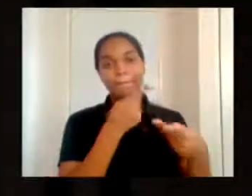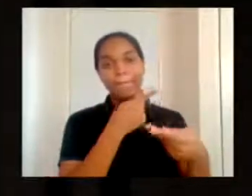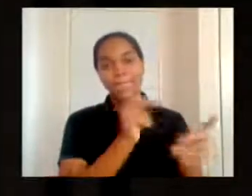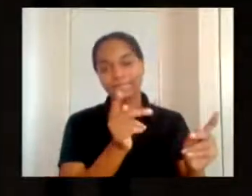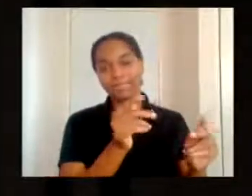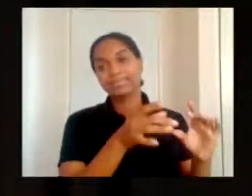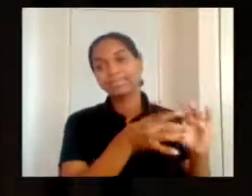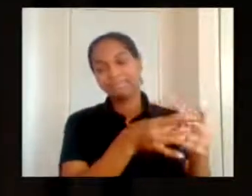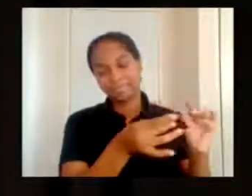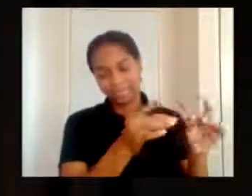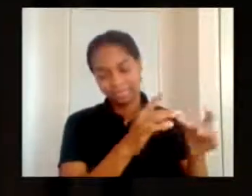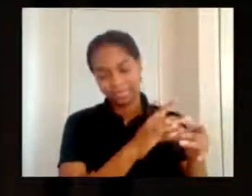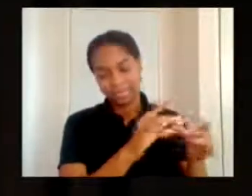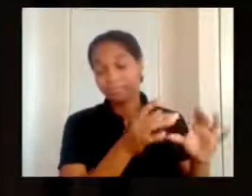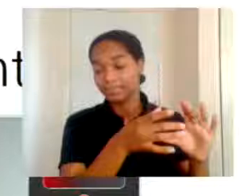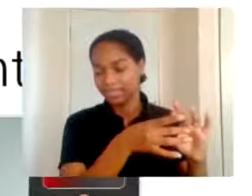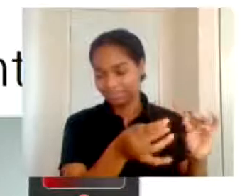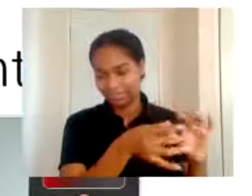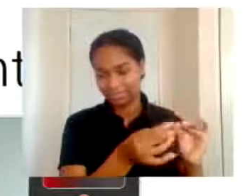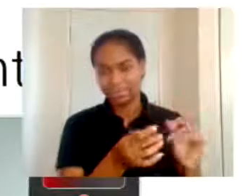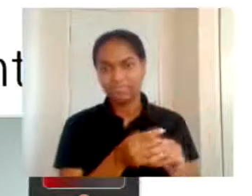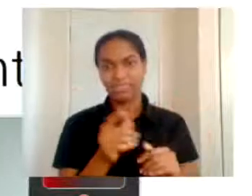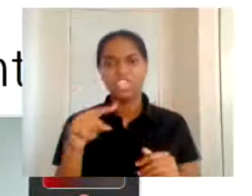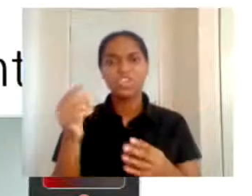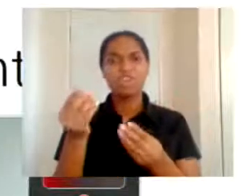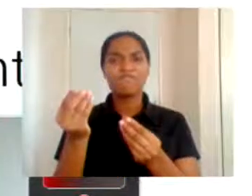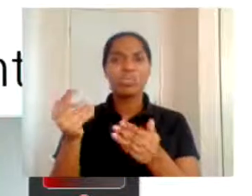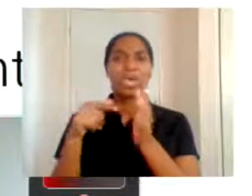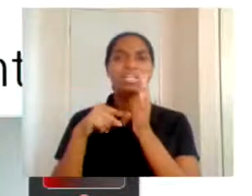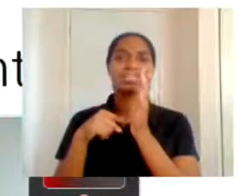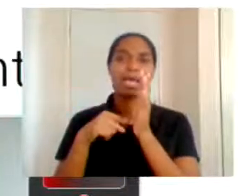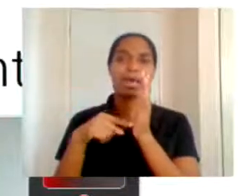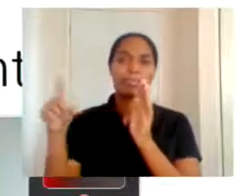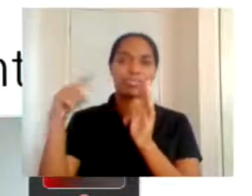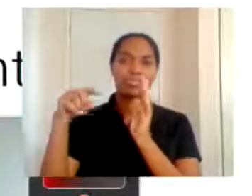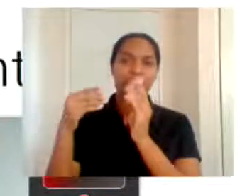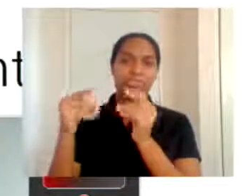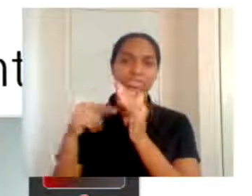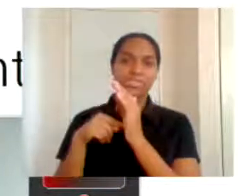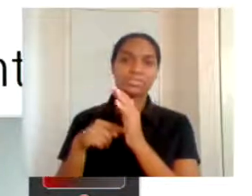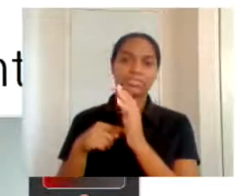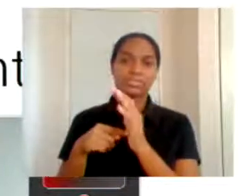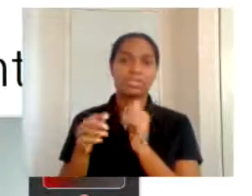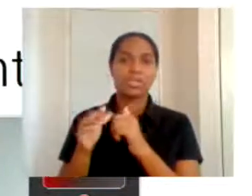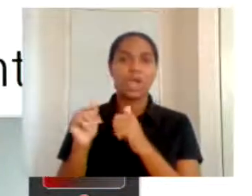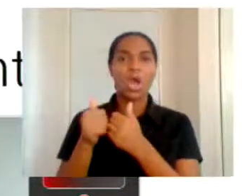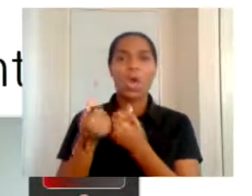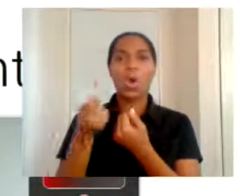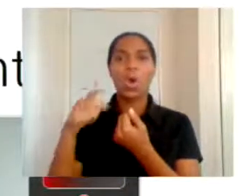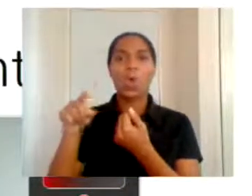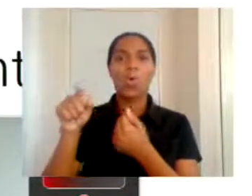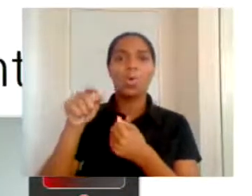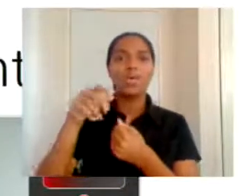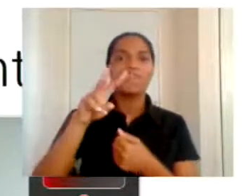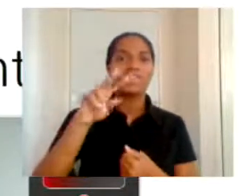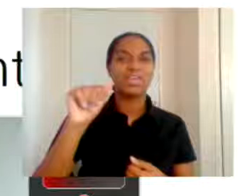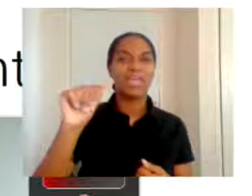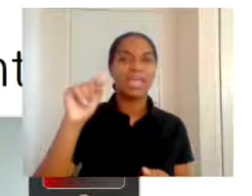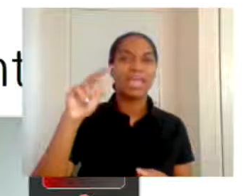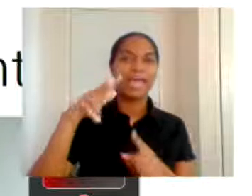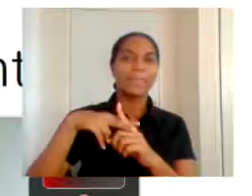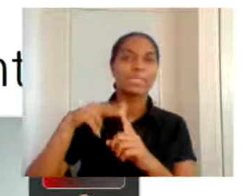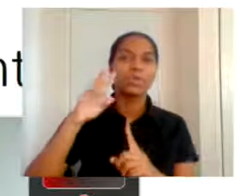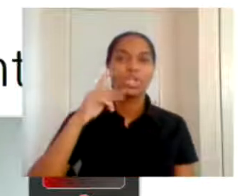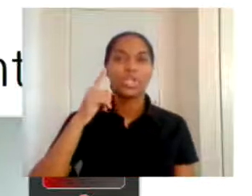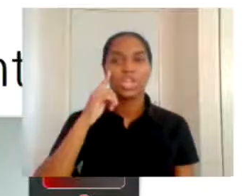And here's a few examples of how the BA application will look. So first, we launch the